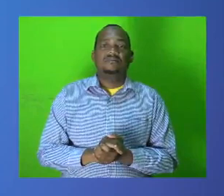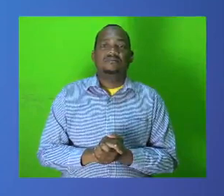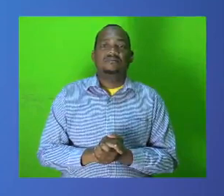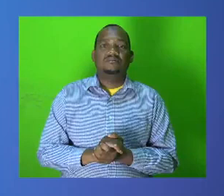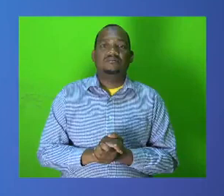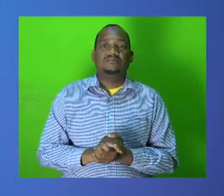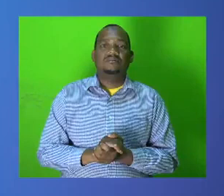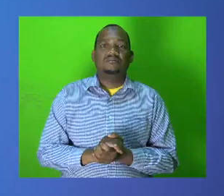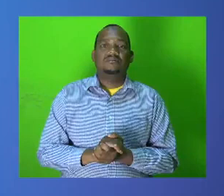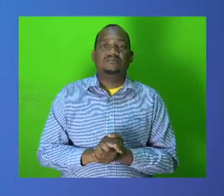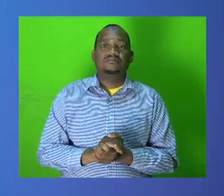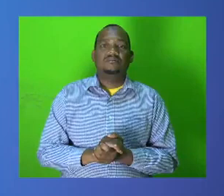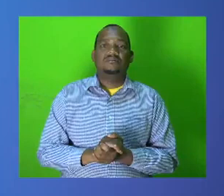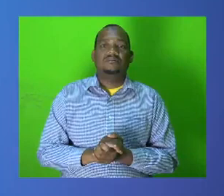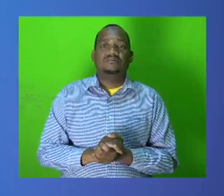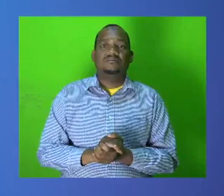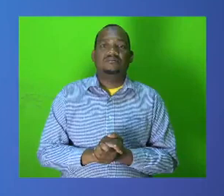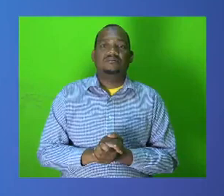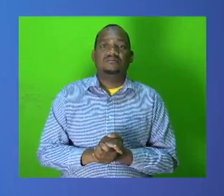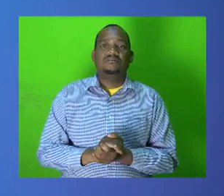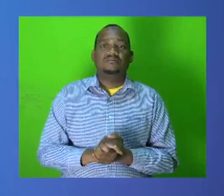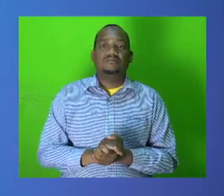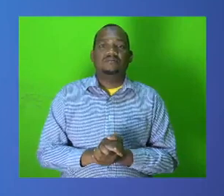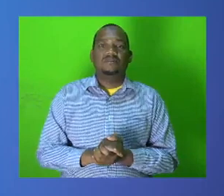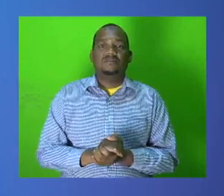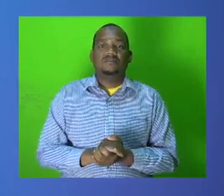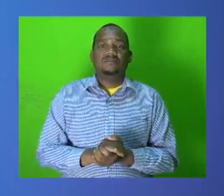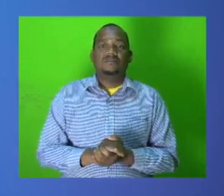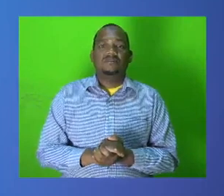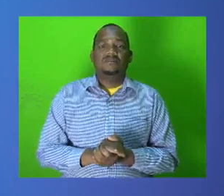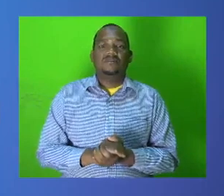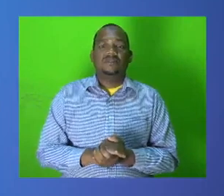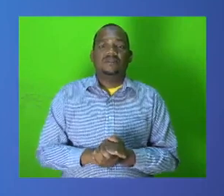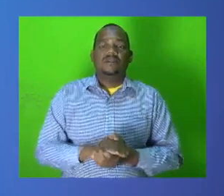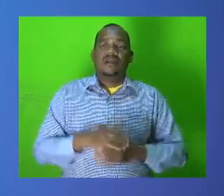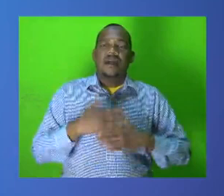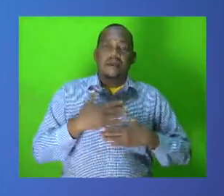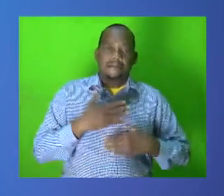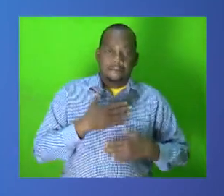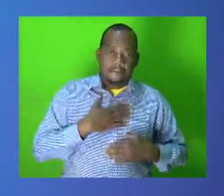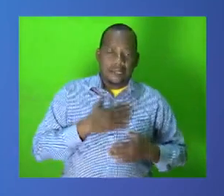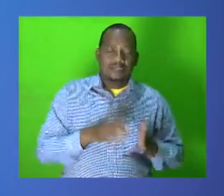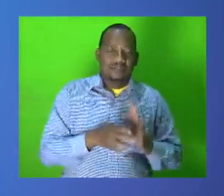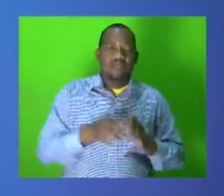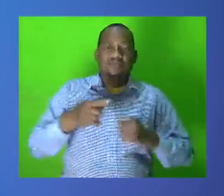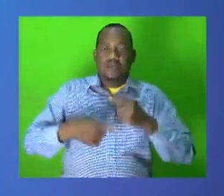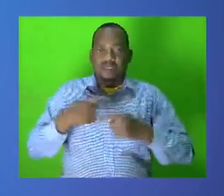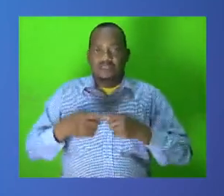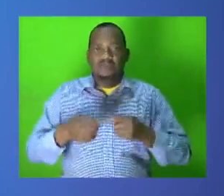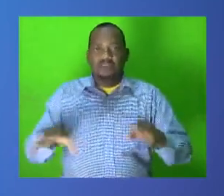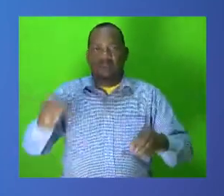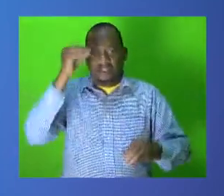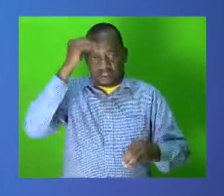area to cover, so we're going to learn another area which we want to cover today, my